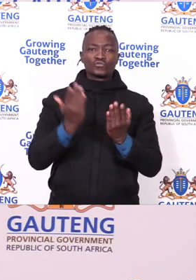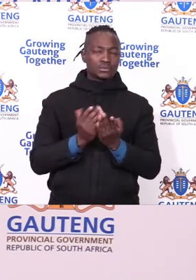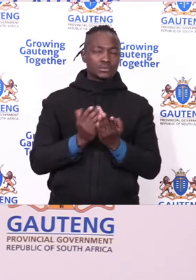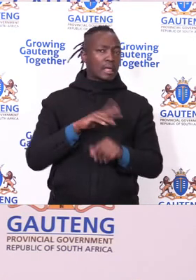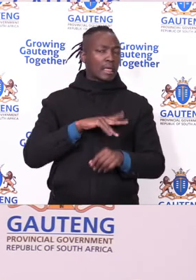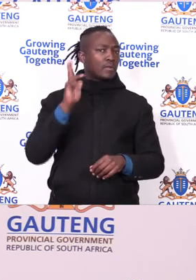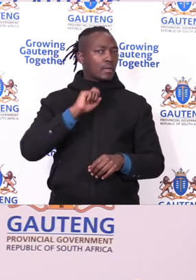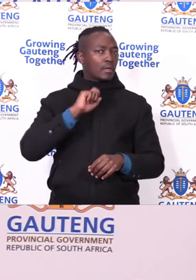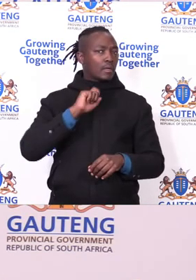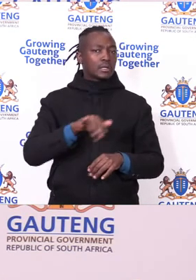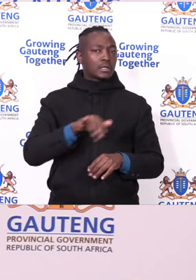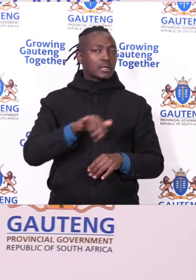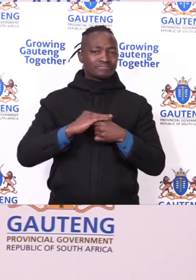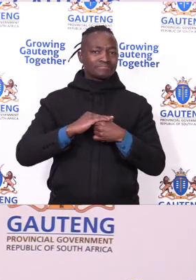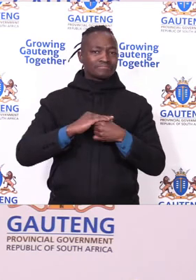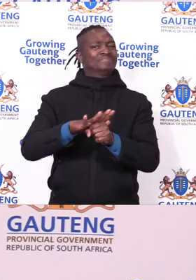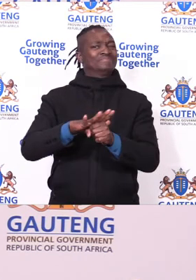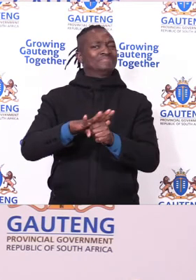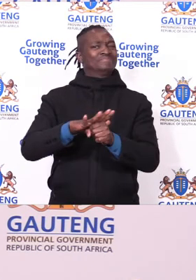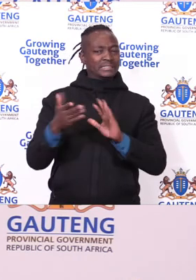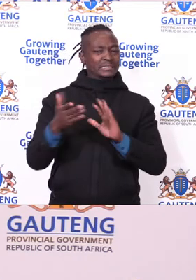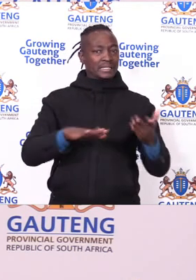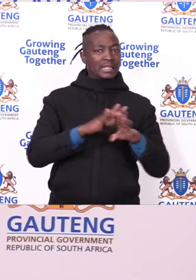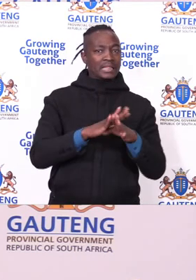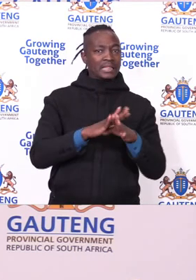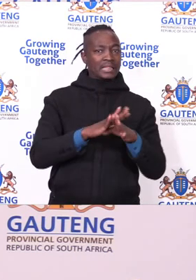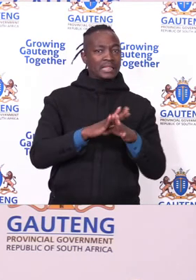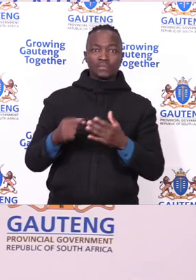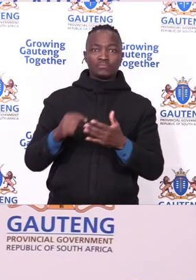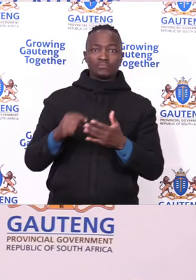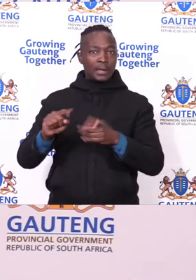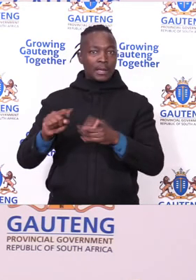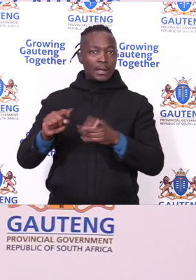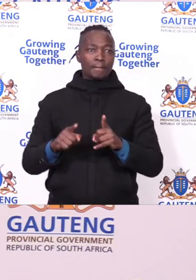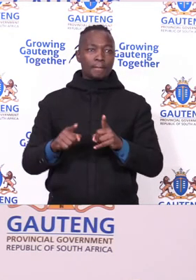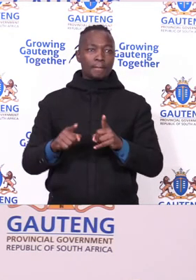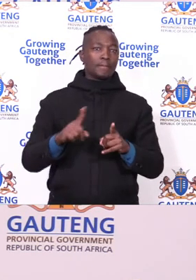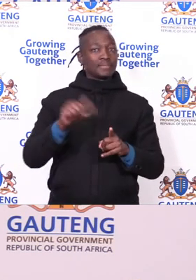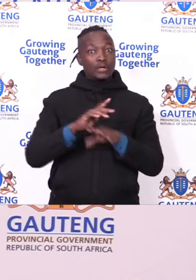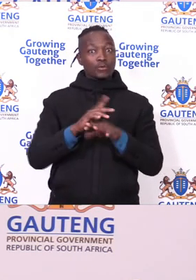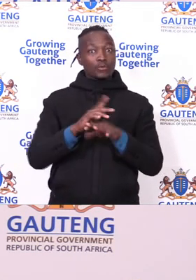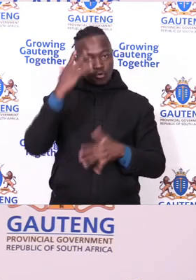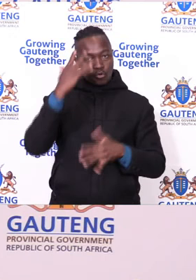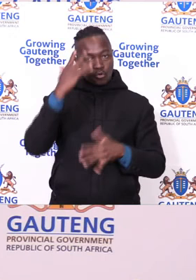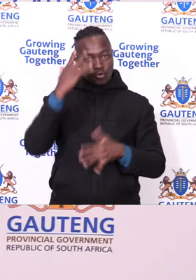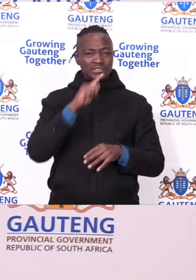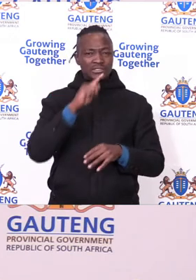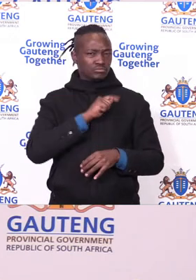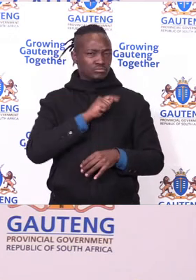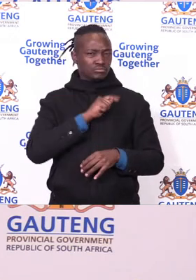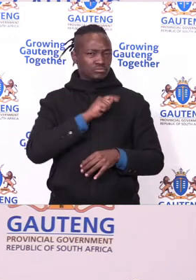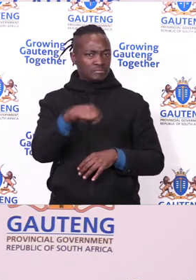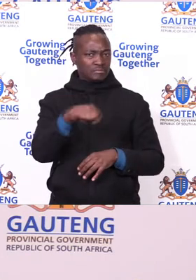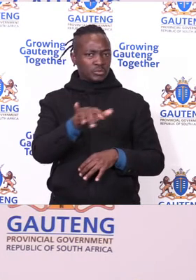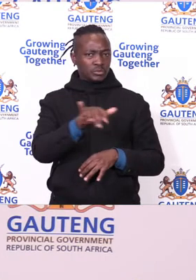much more COVID-19 deaths have been recorded than we know of. Is this true?